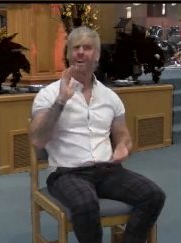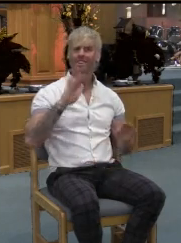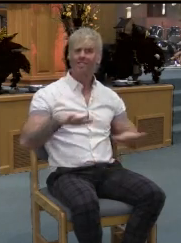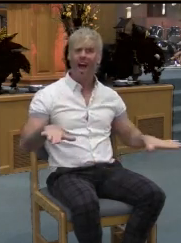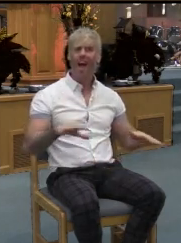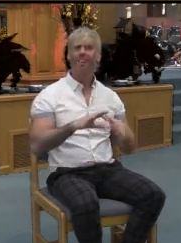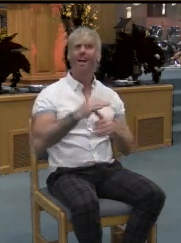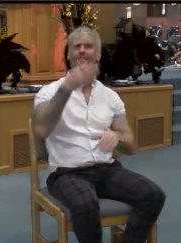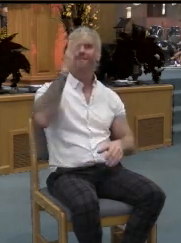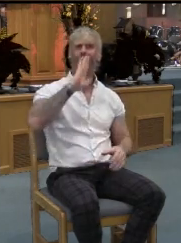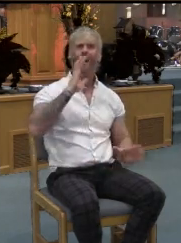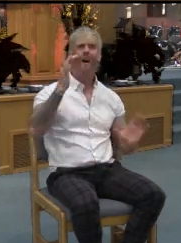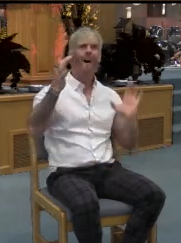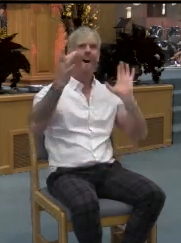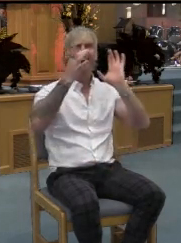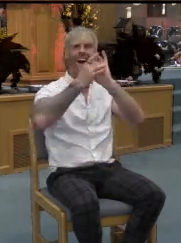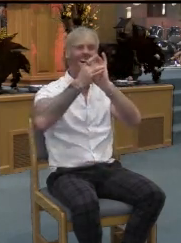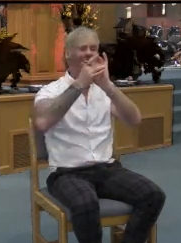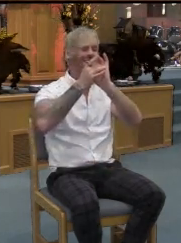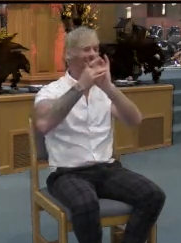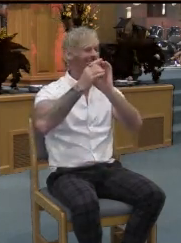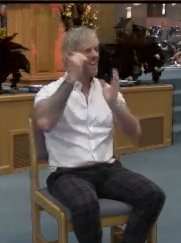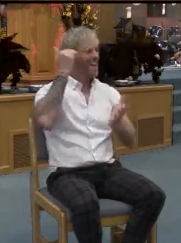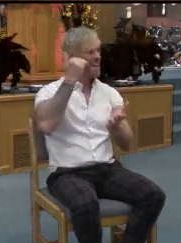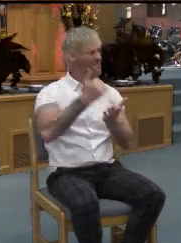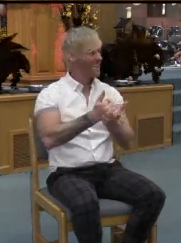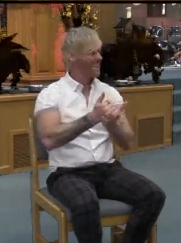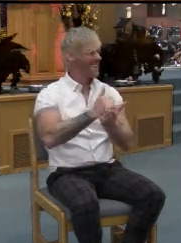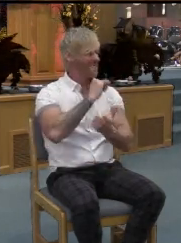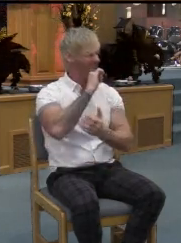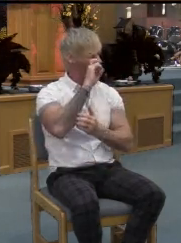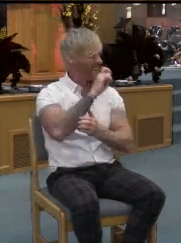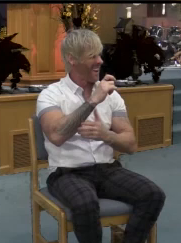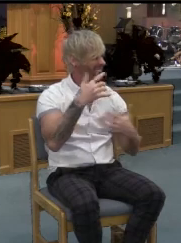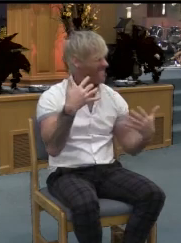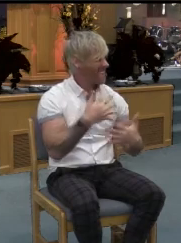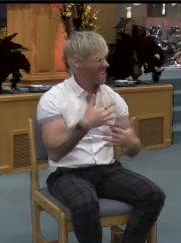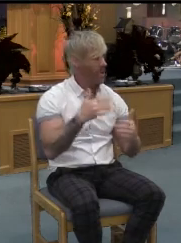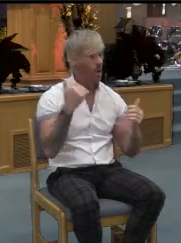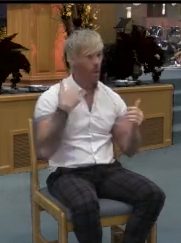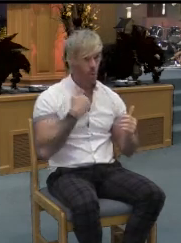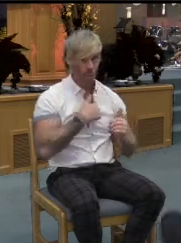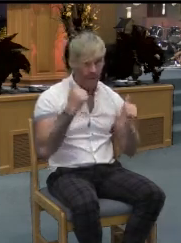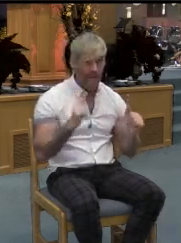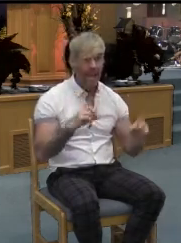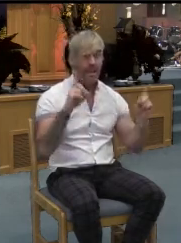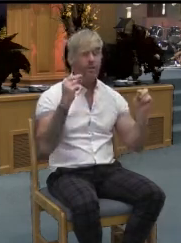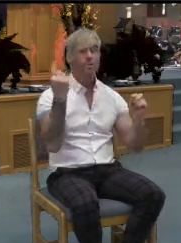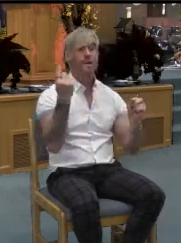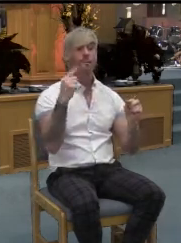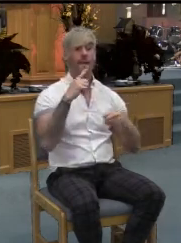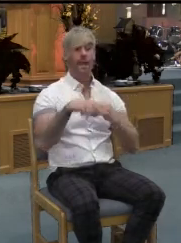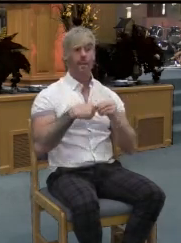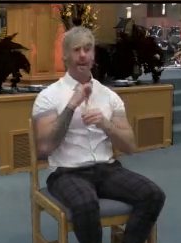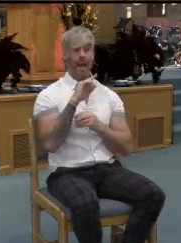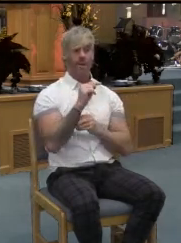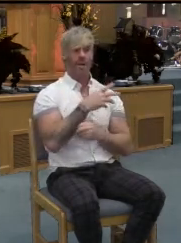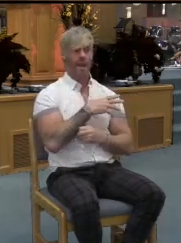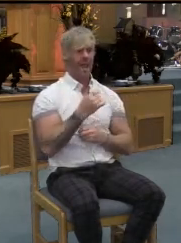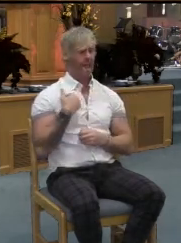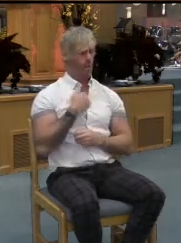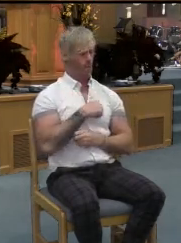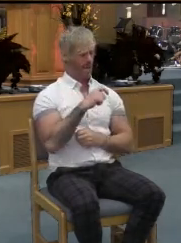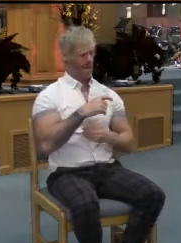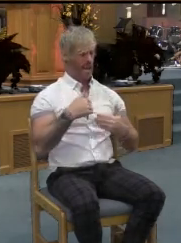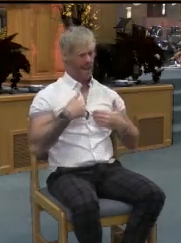Amen? We don't have to live in fear. We don't live in uncertainty. We can do something about it. Let's build greater Sunday